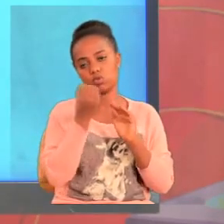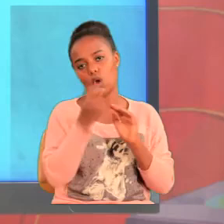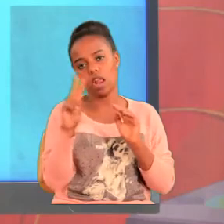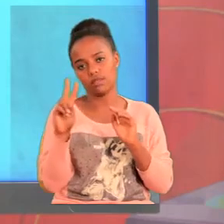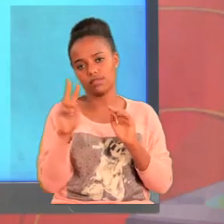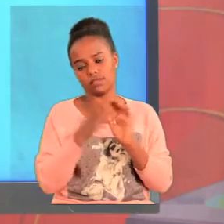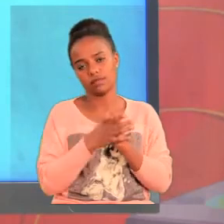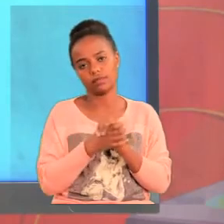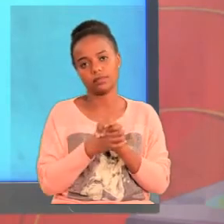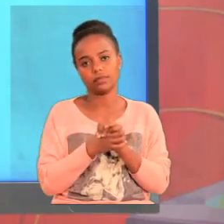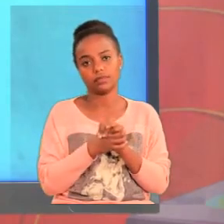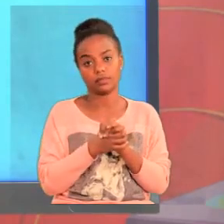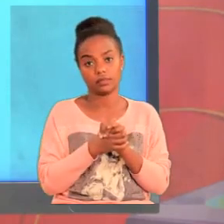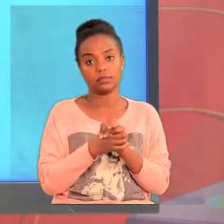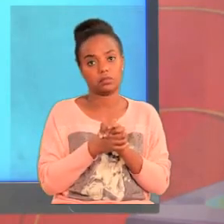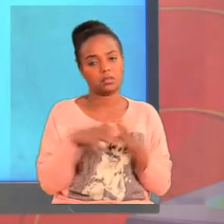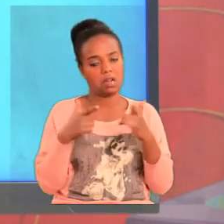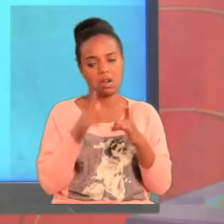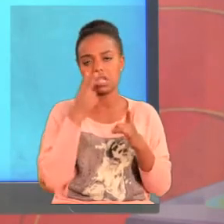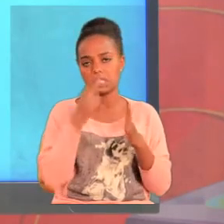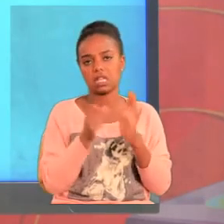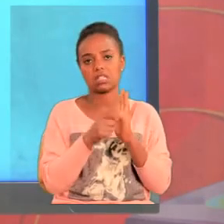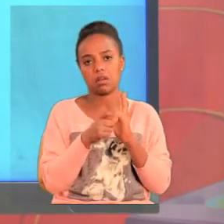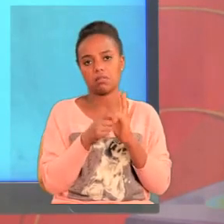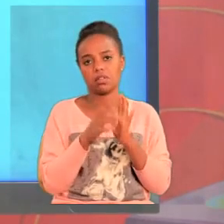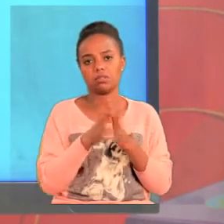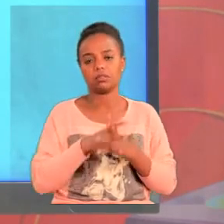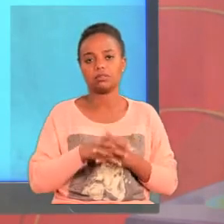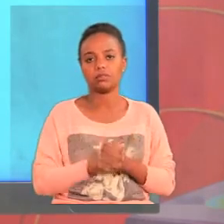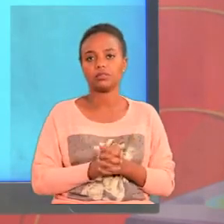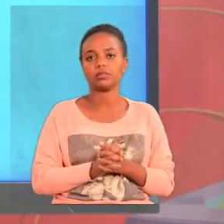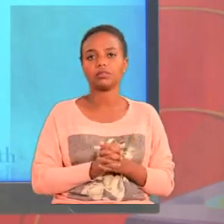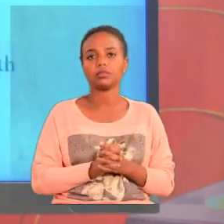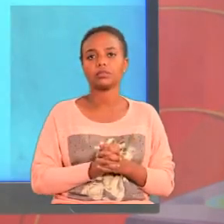equals to 12. Now let's see example for this.